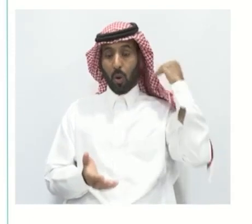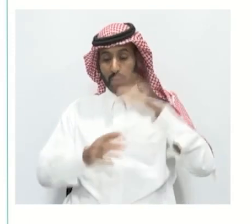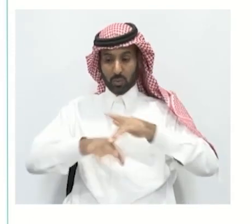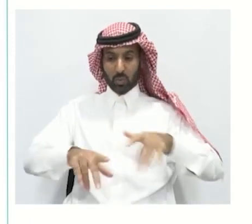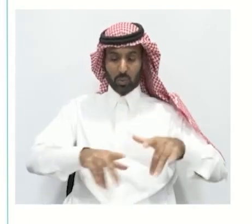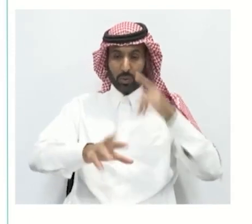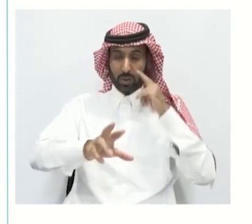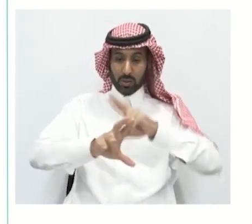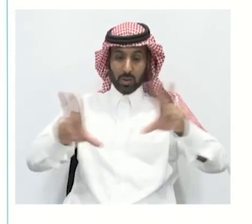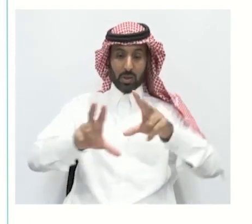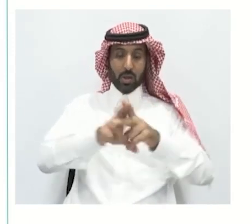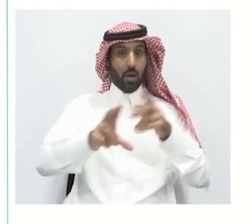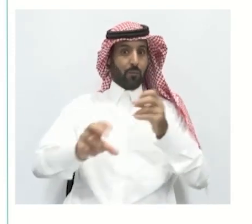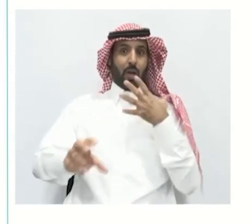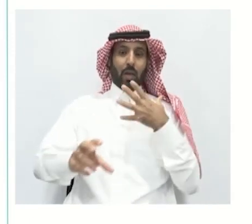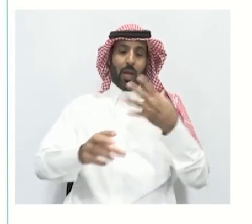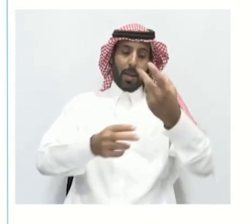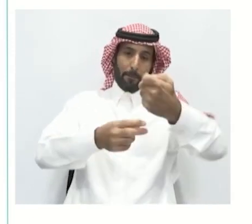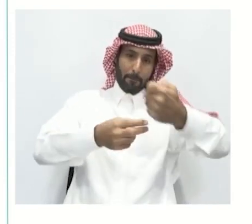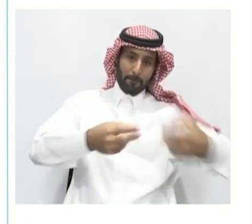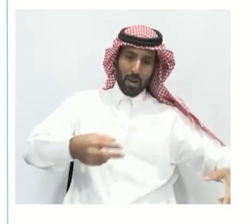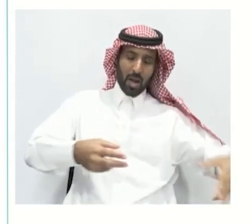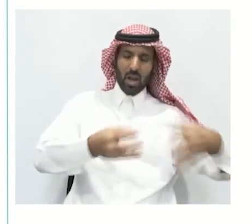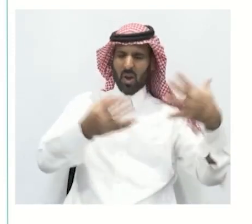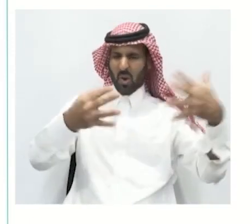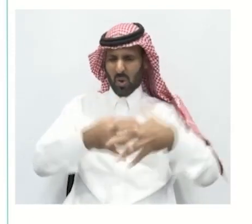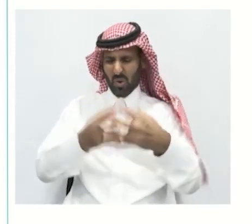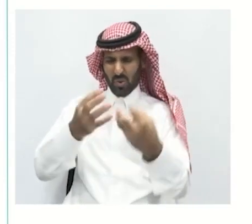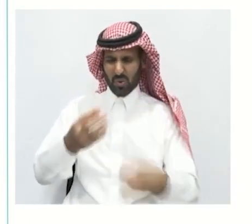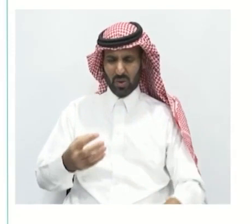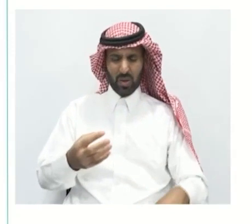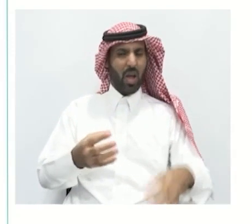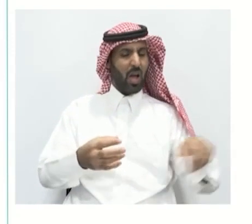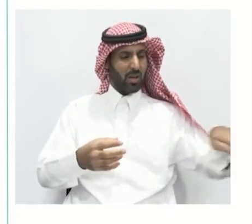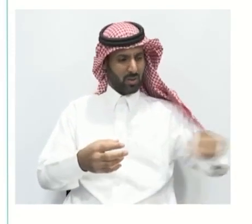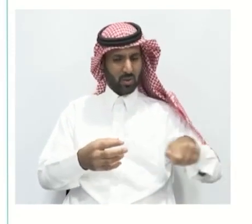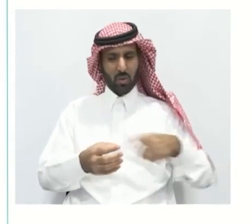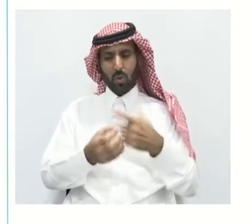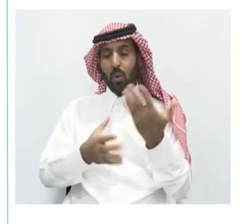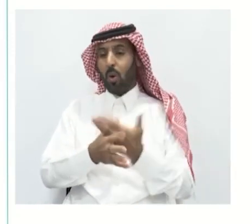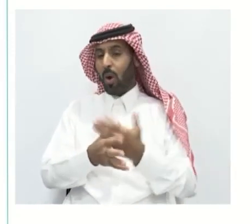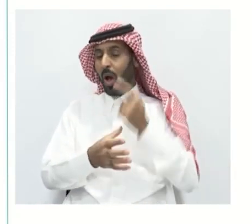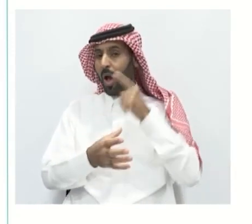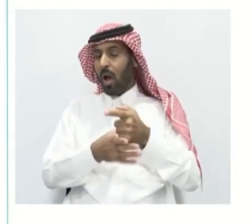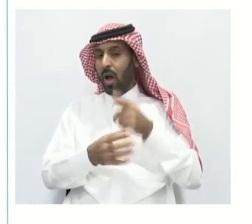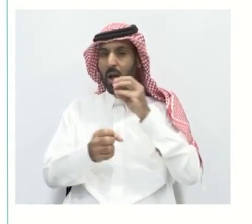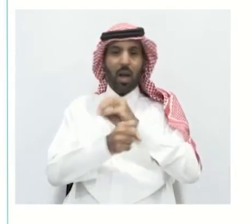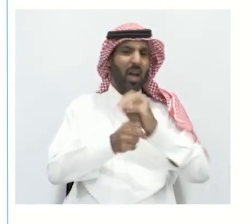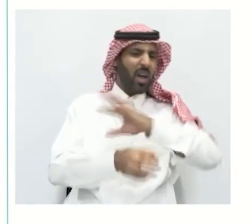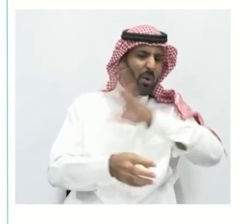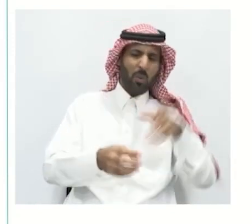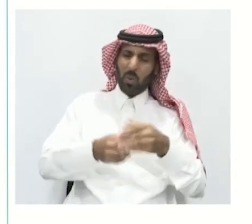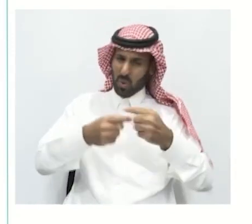on my computer when suddenly the power went out. So this is the use of the past progressive describing